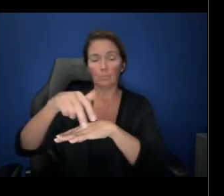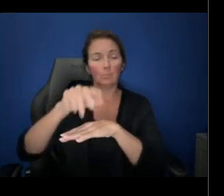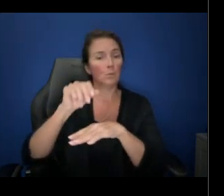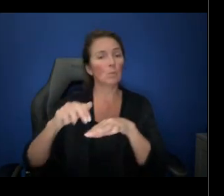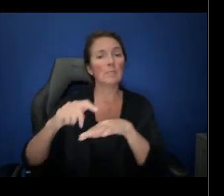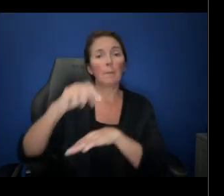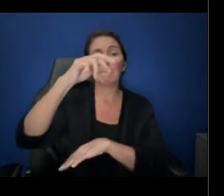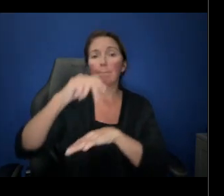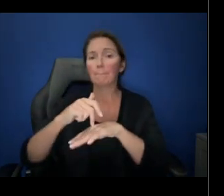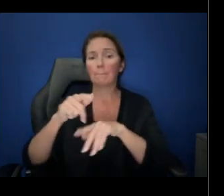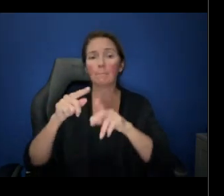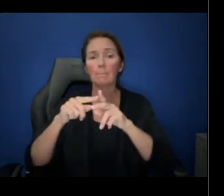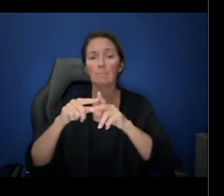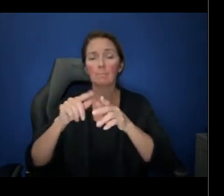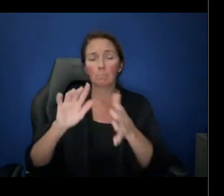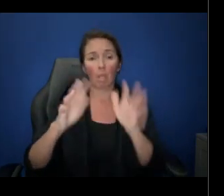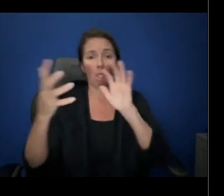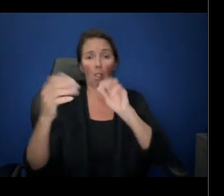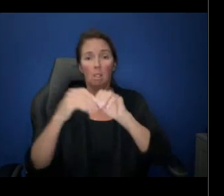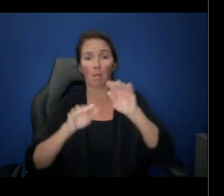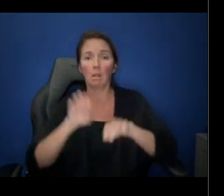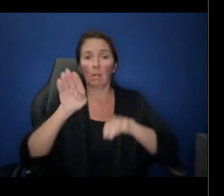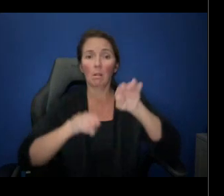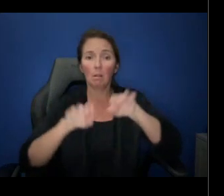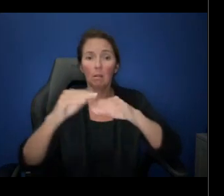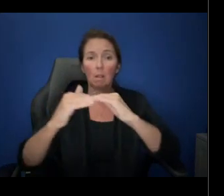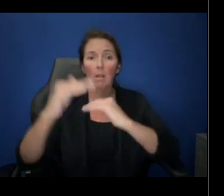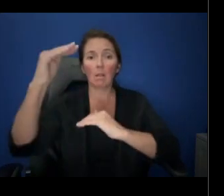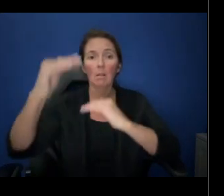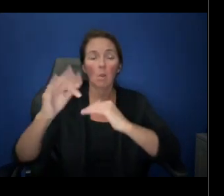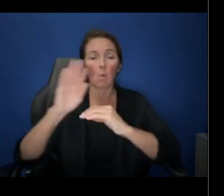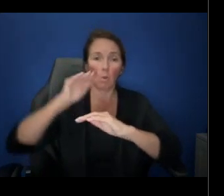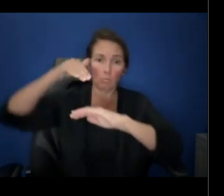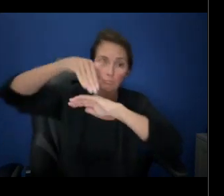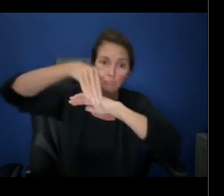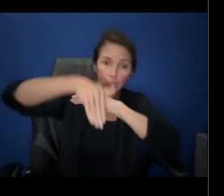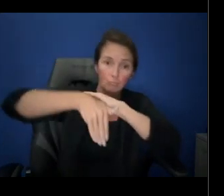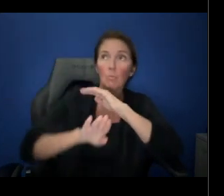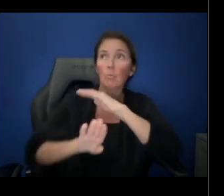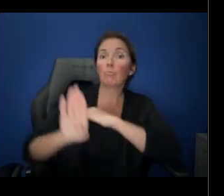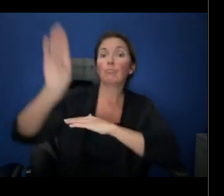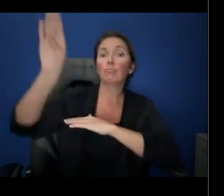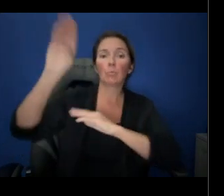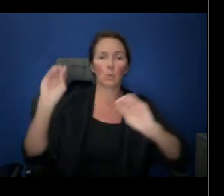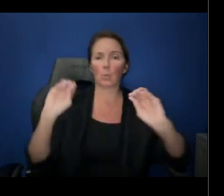steps, no abrupt changes in level, and no steep slopes.